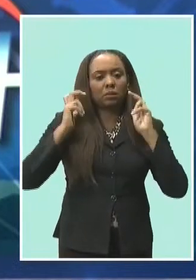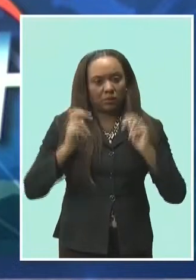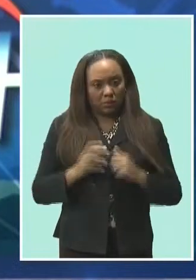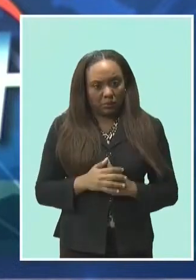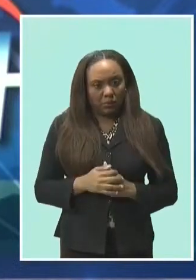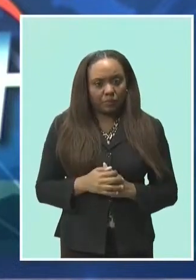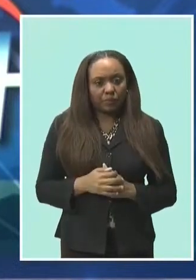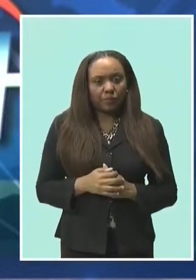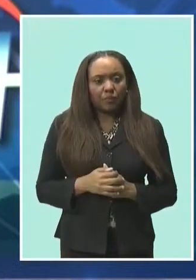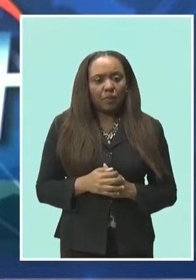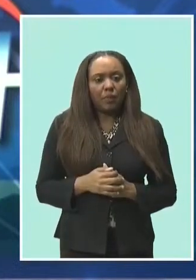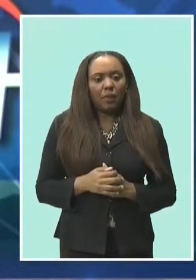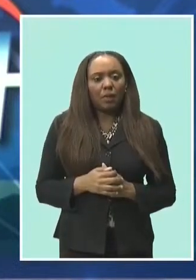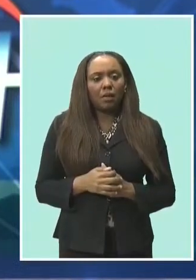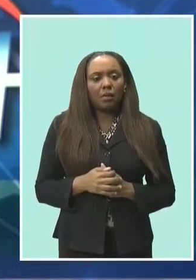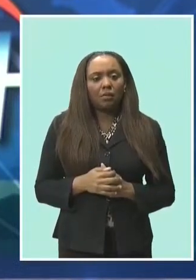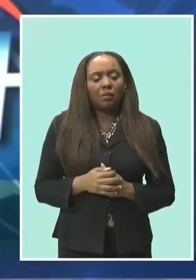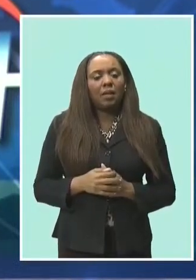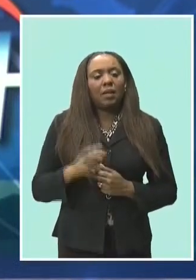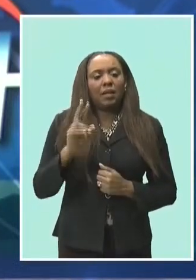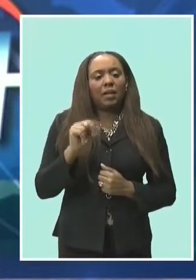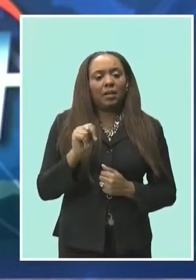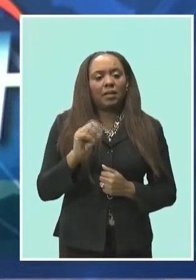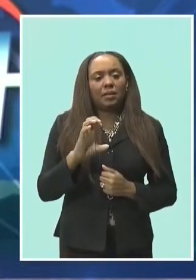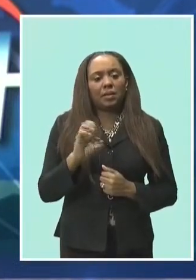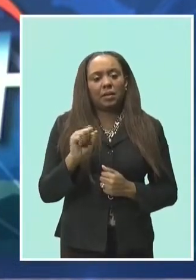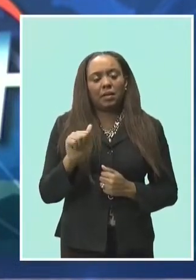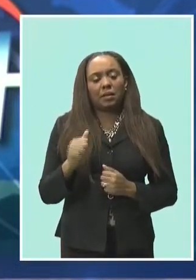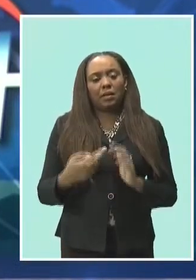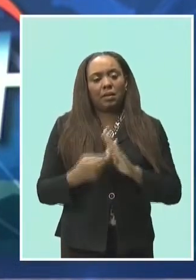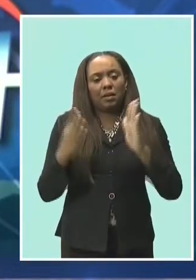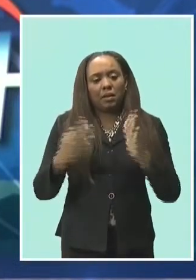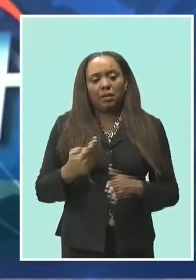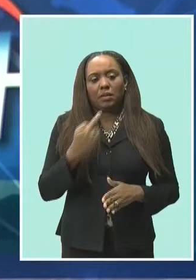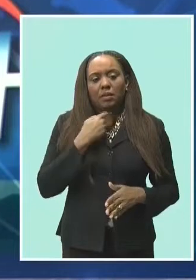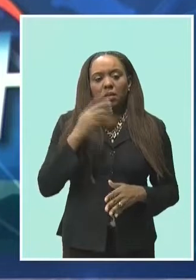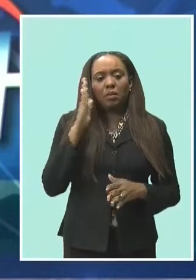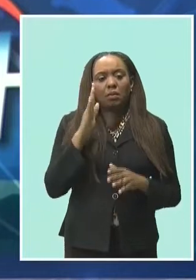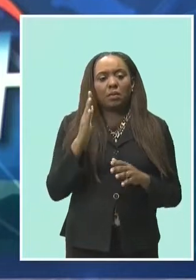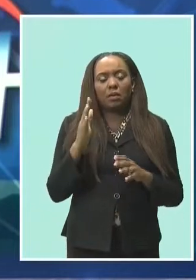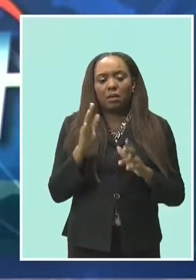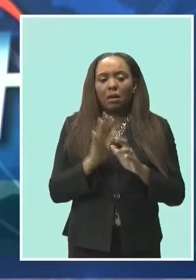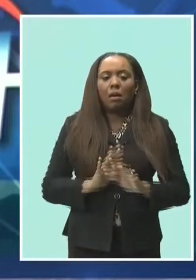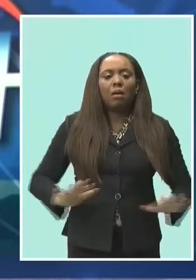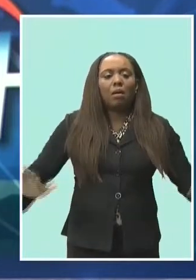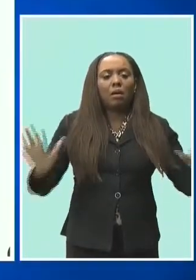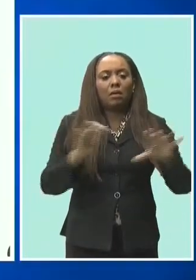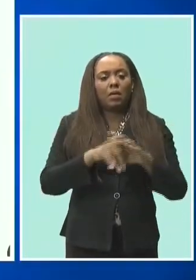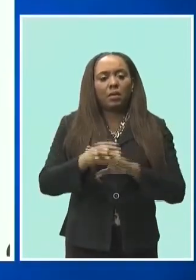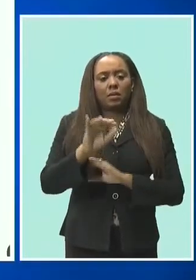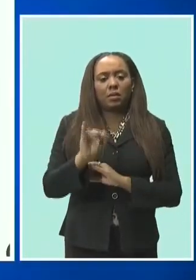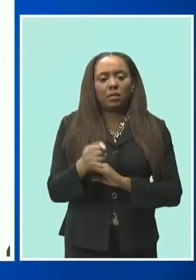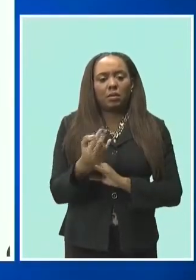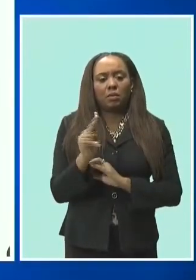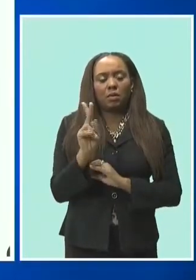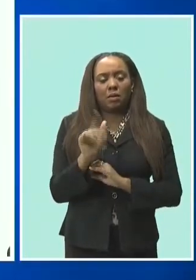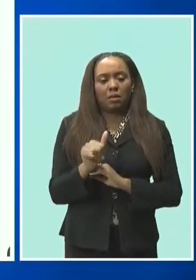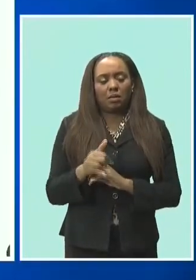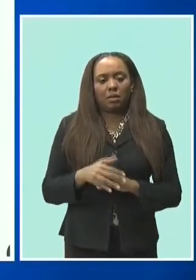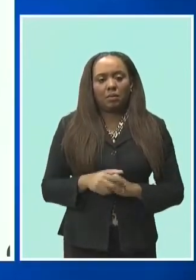And CSA Deputy Manager Troy Wickham says the Take It Easy campaign will be everywhere in July. Our